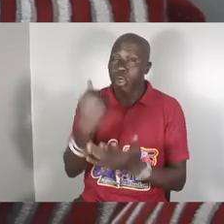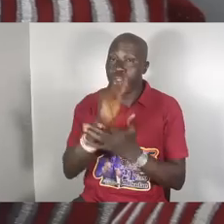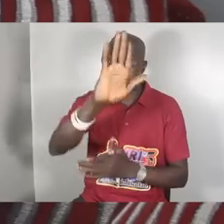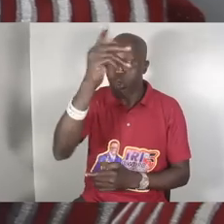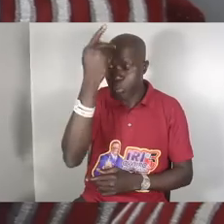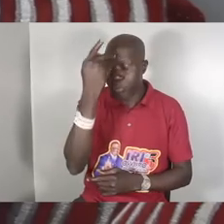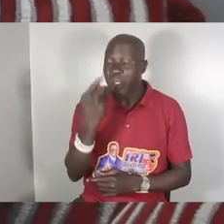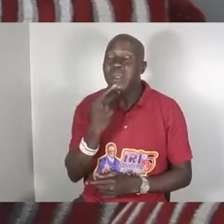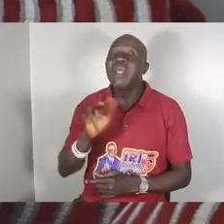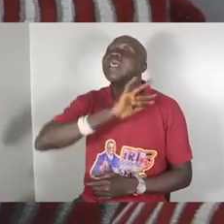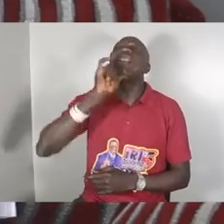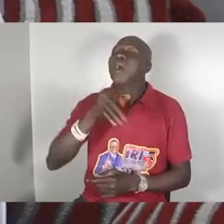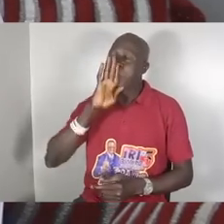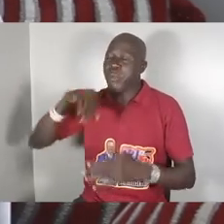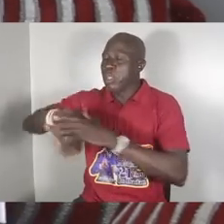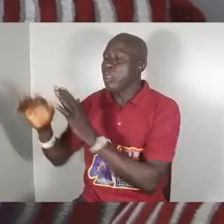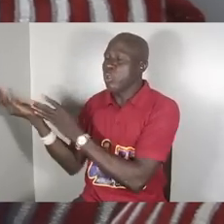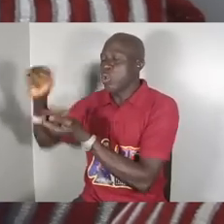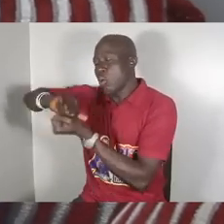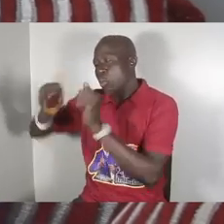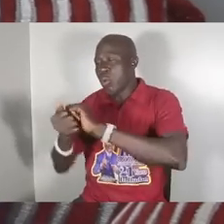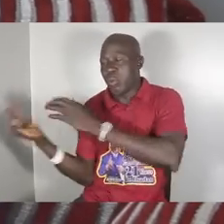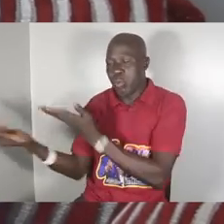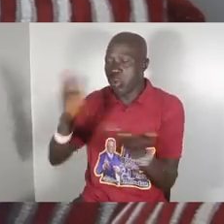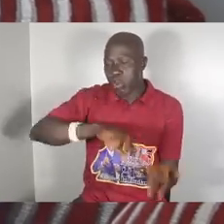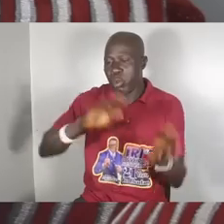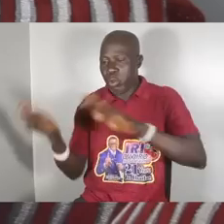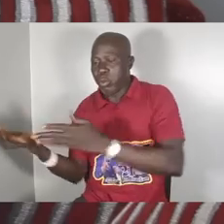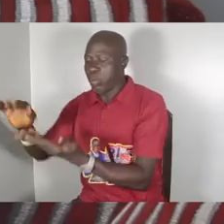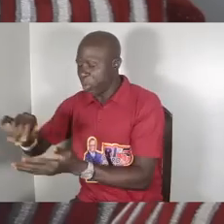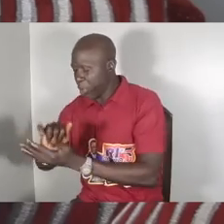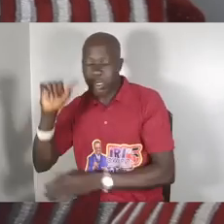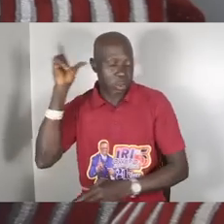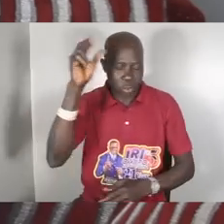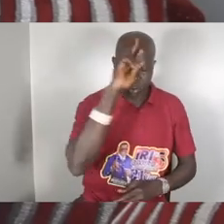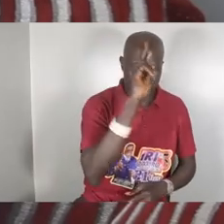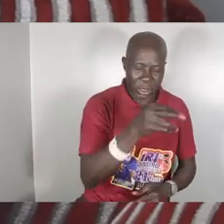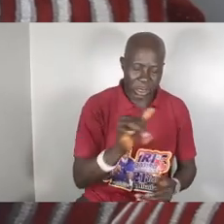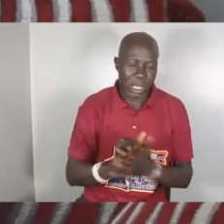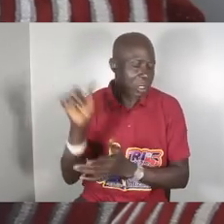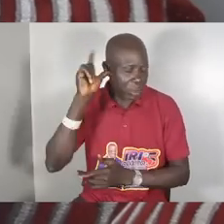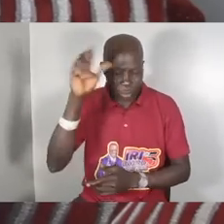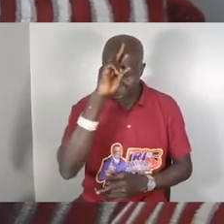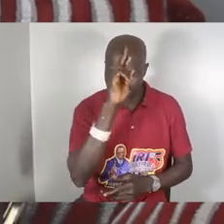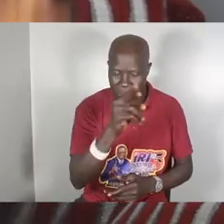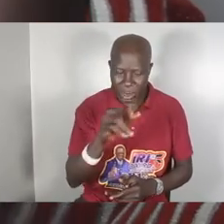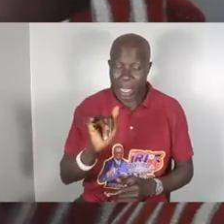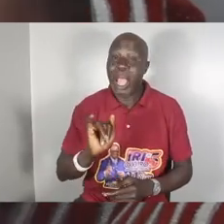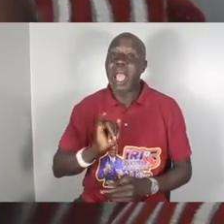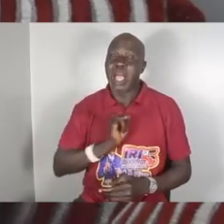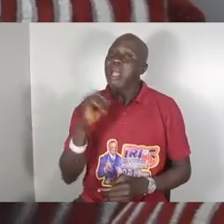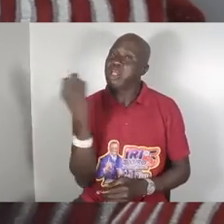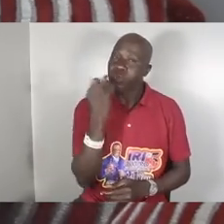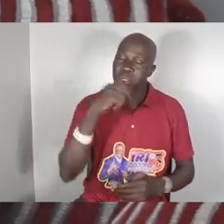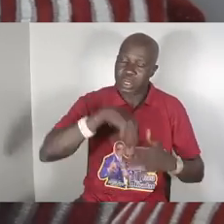No parents. No, need the amen. Not be taking there for one place to be heard. Listen, sir. Listen,